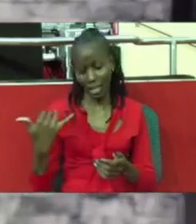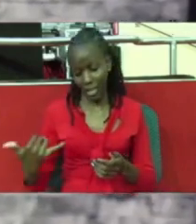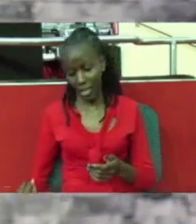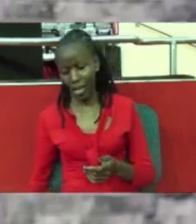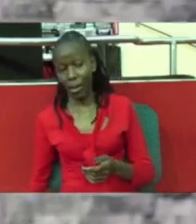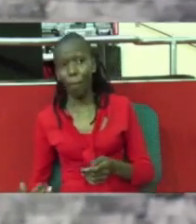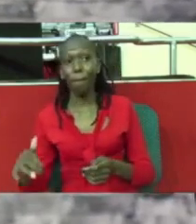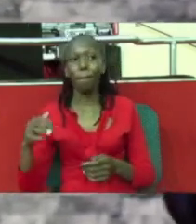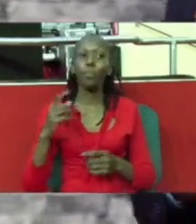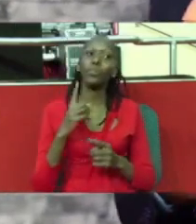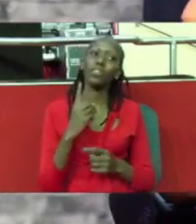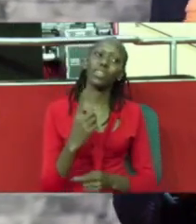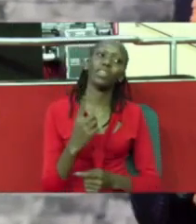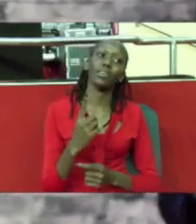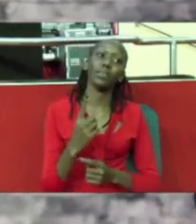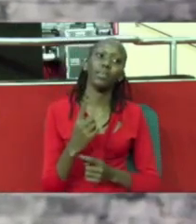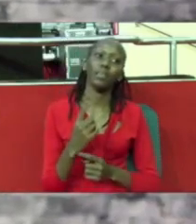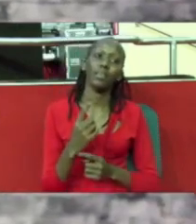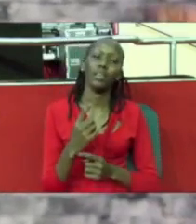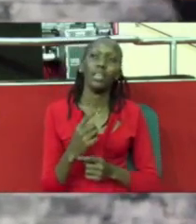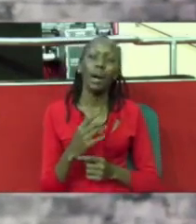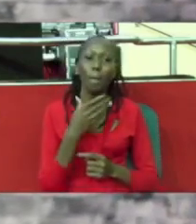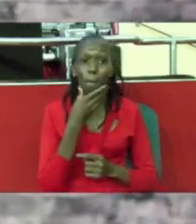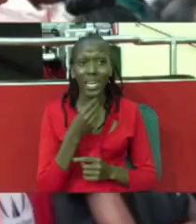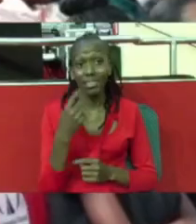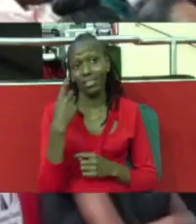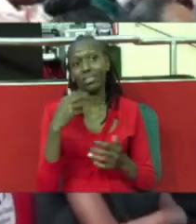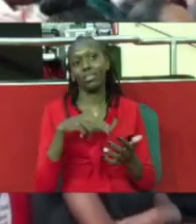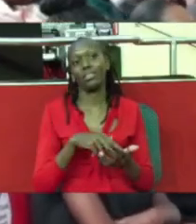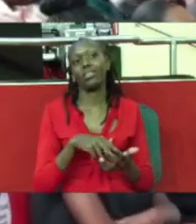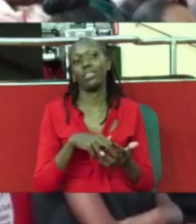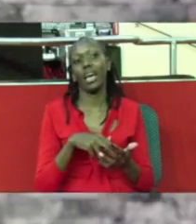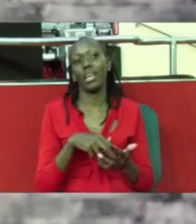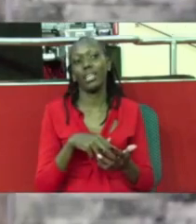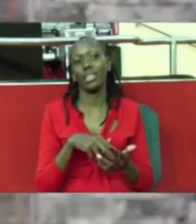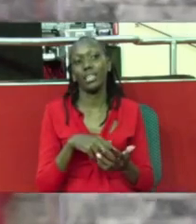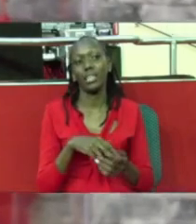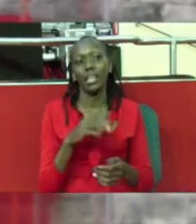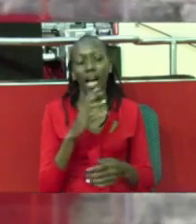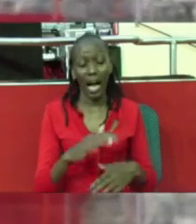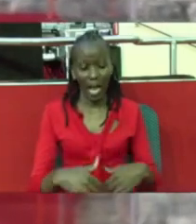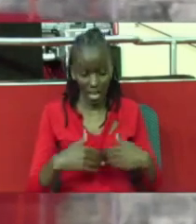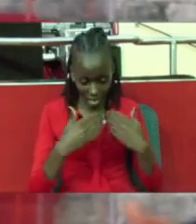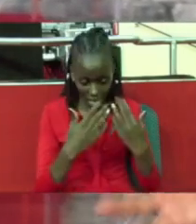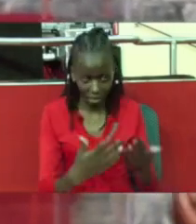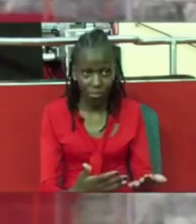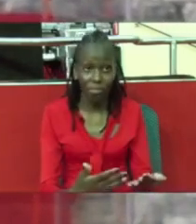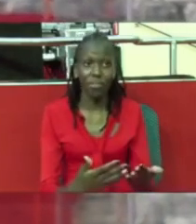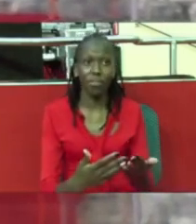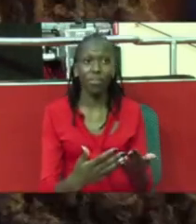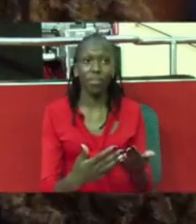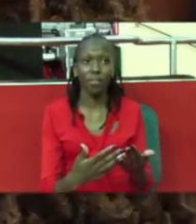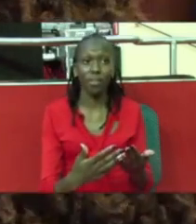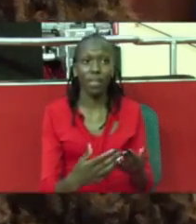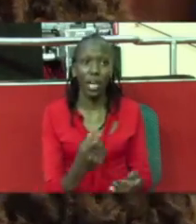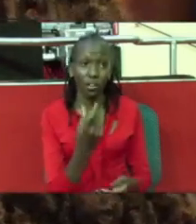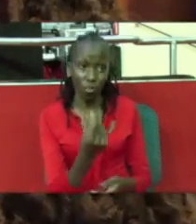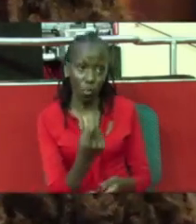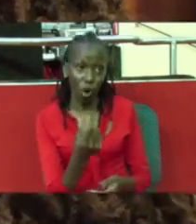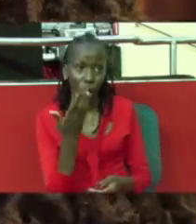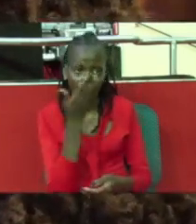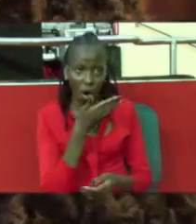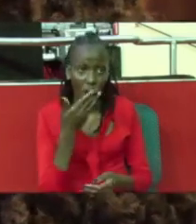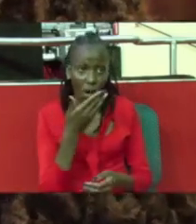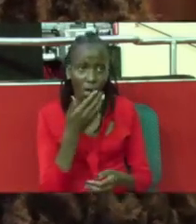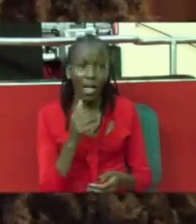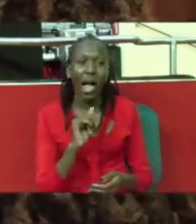Mwanamume atasimama. And declare from today. Na kutangaza kutoka leo. I am releasing my little oil. Ninaachilia mafuta yangu kidogo. I will give what God